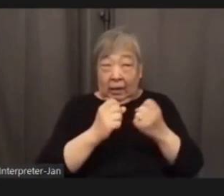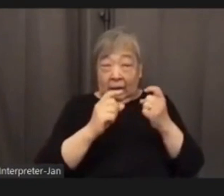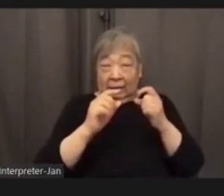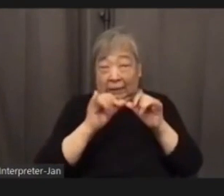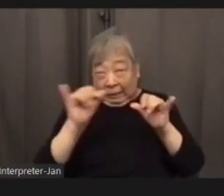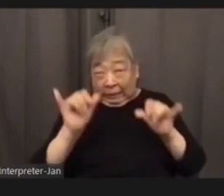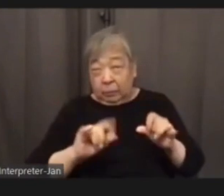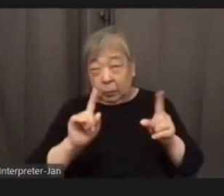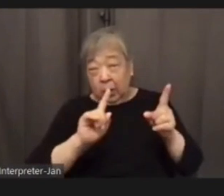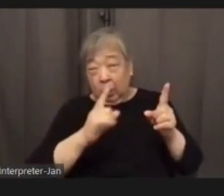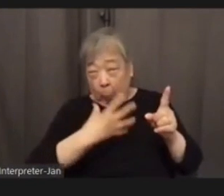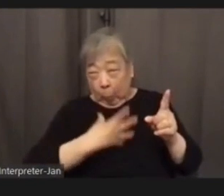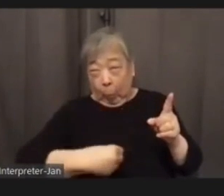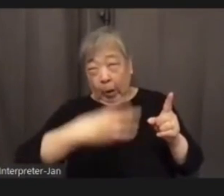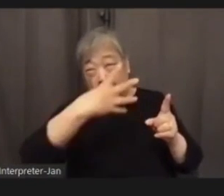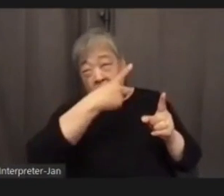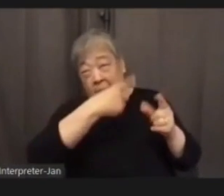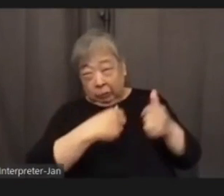systems,